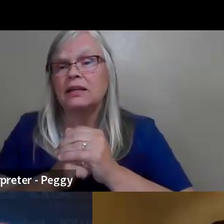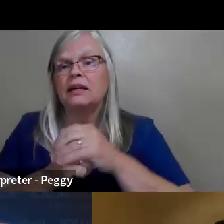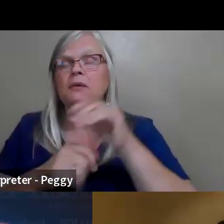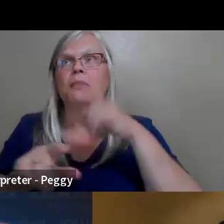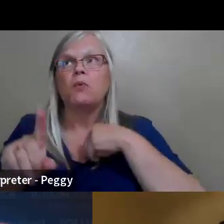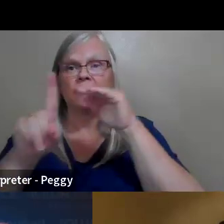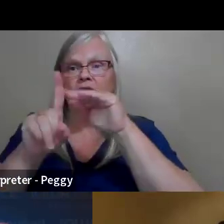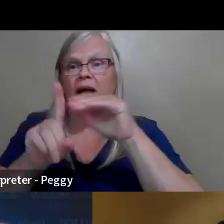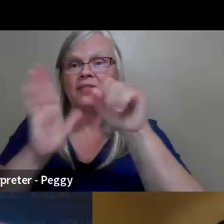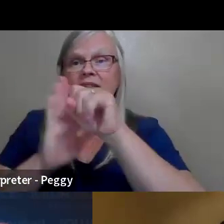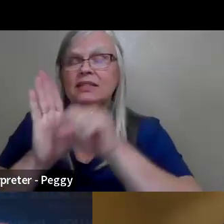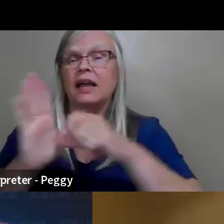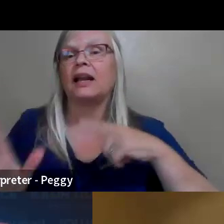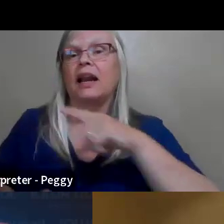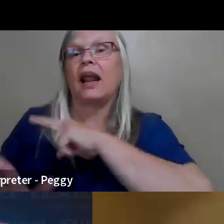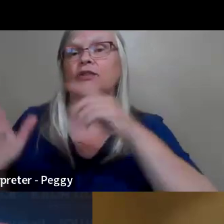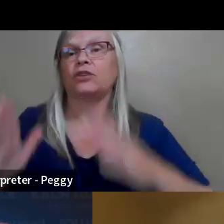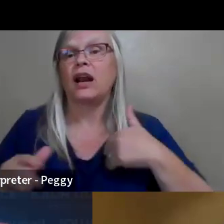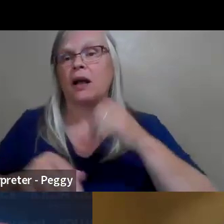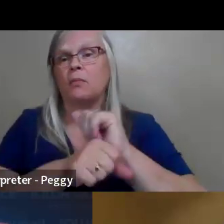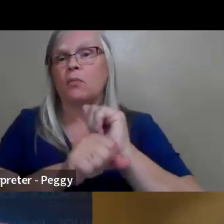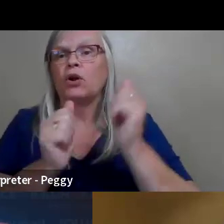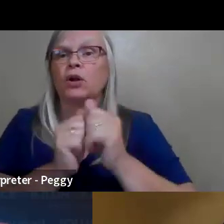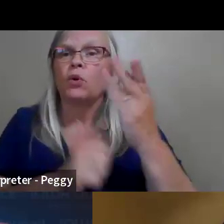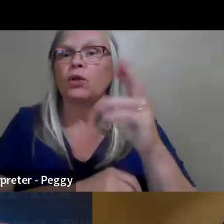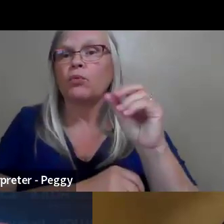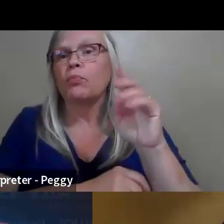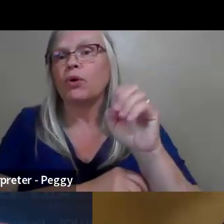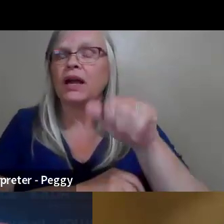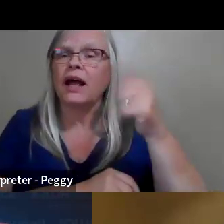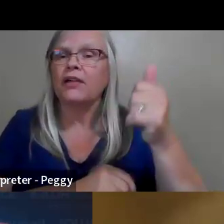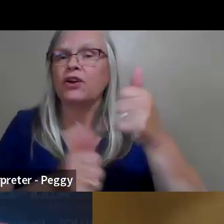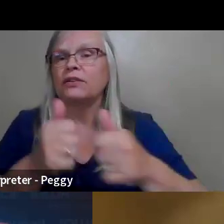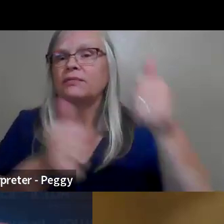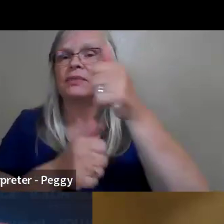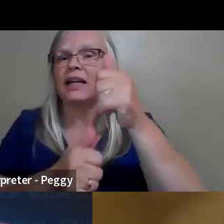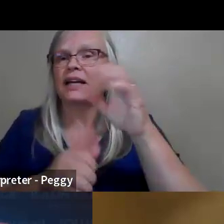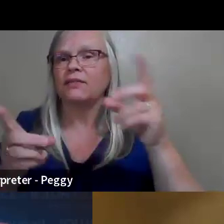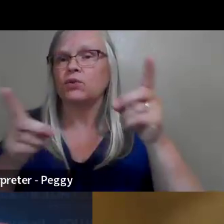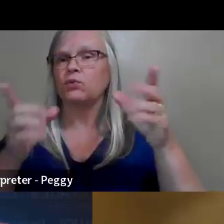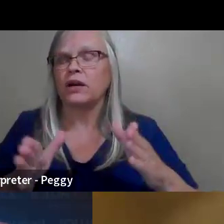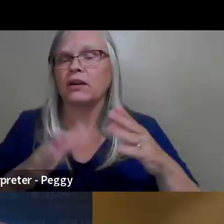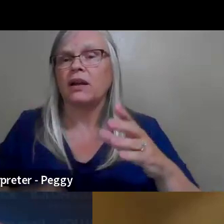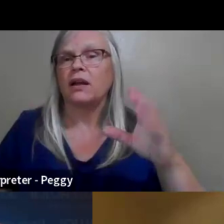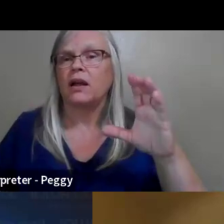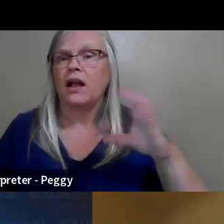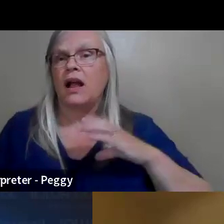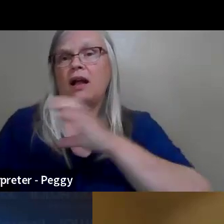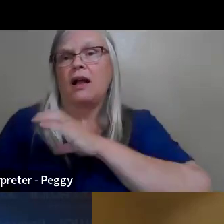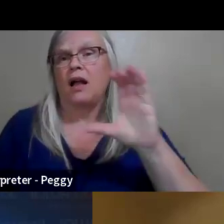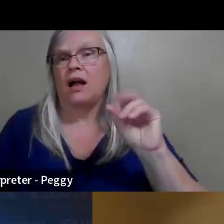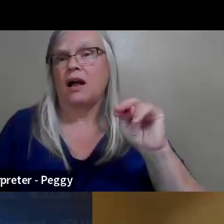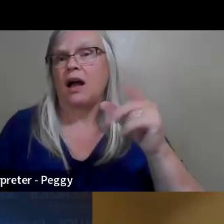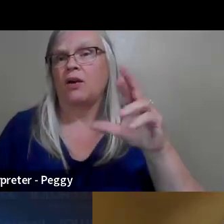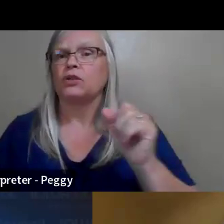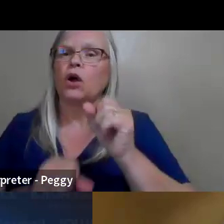state legislature, and I am working with Brooke and with other executive directors, is that Congress was very intentional creating